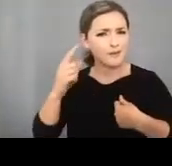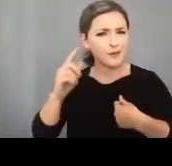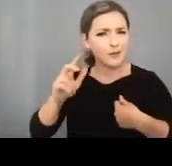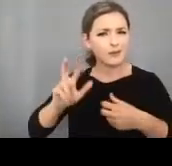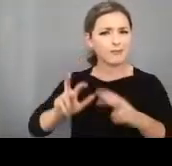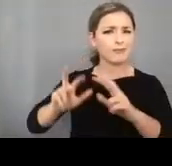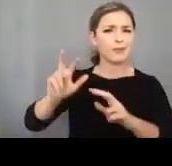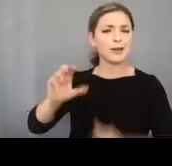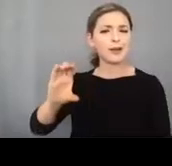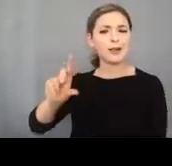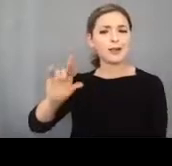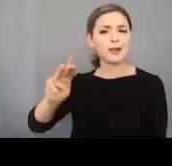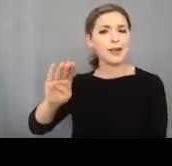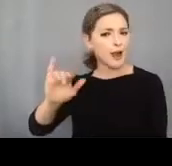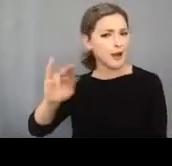that?